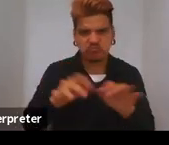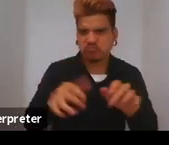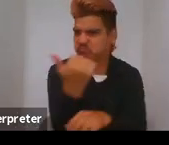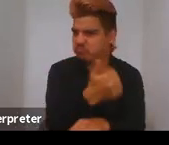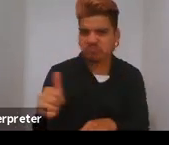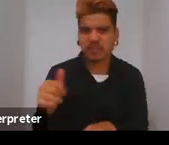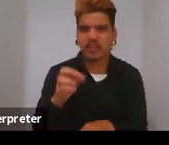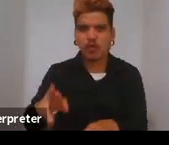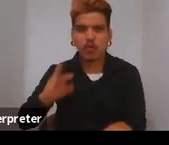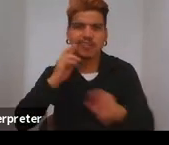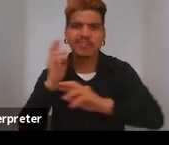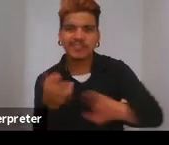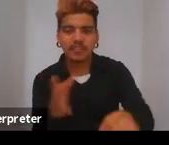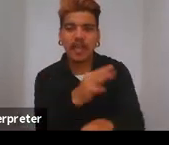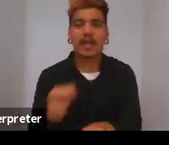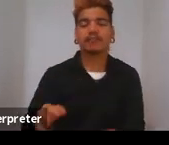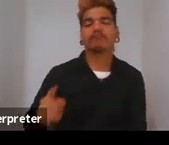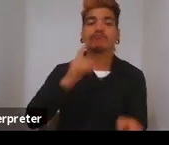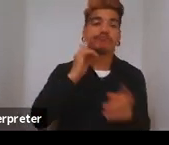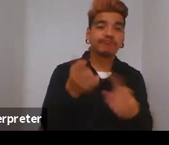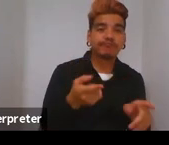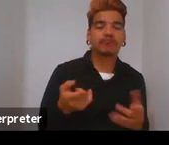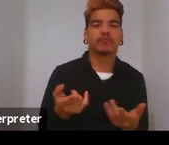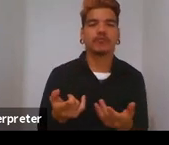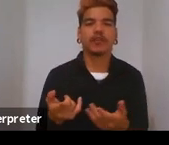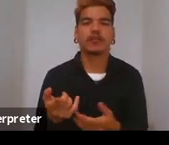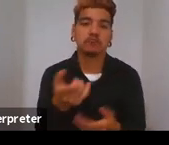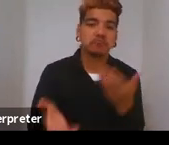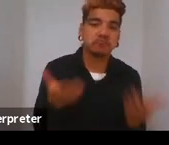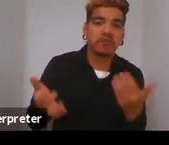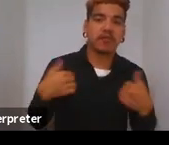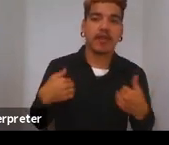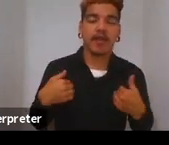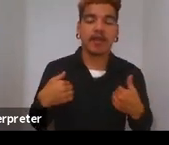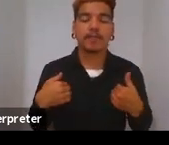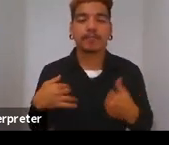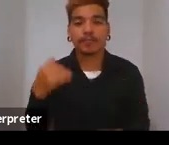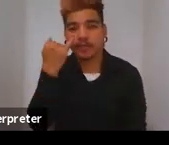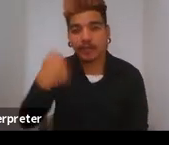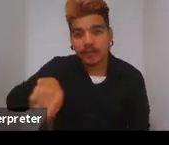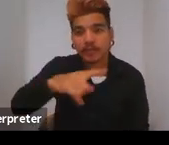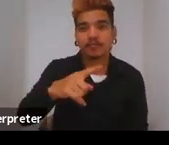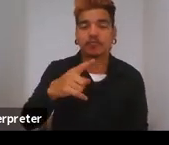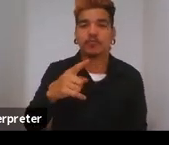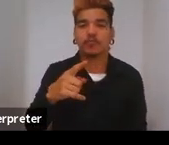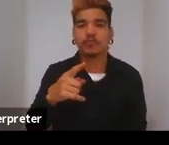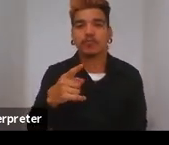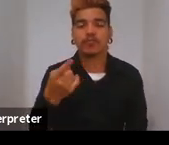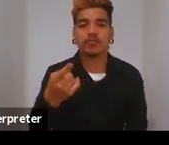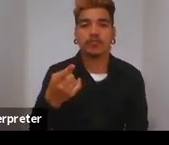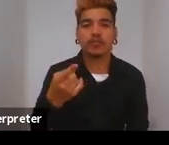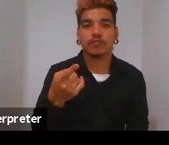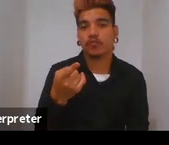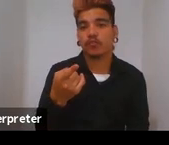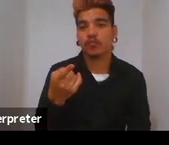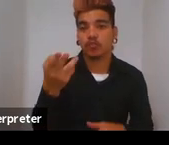reactions, as well as responses to some text chat questions we may have. If you have just joined, please introduce